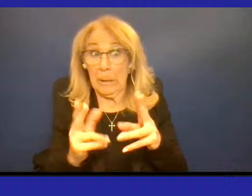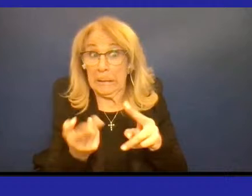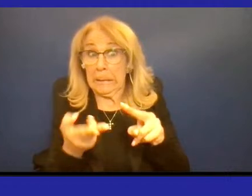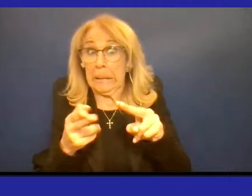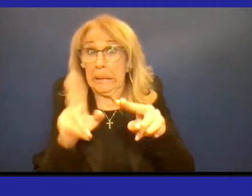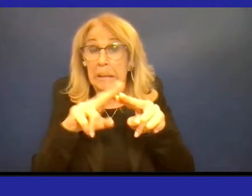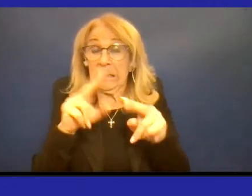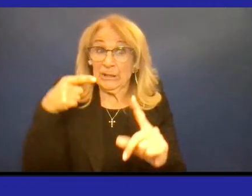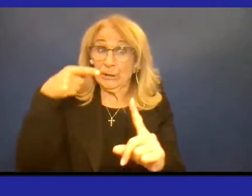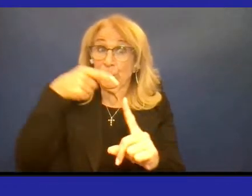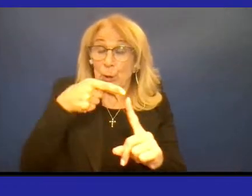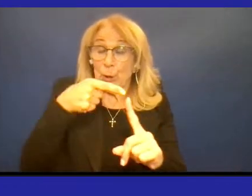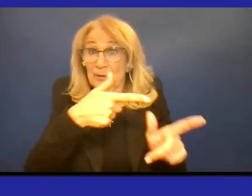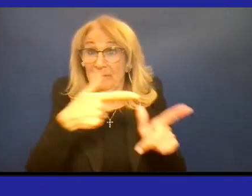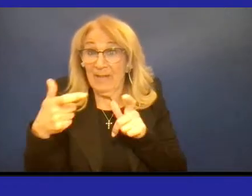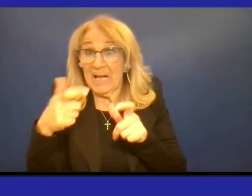financial